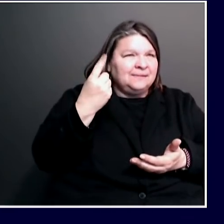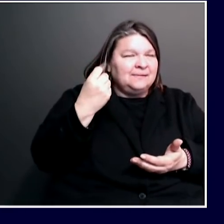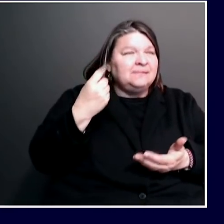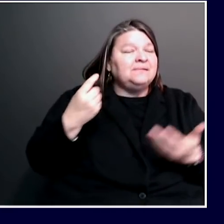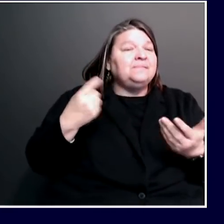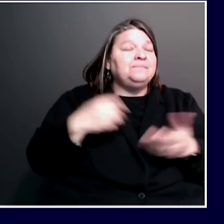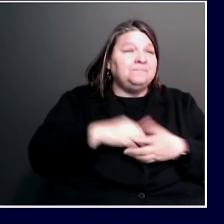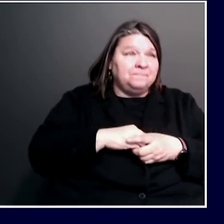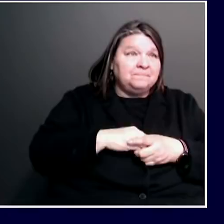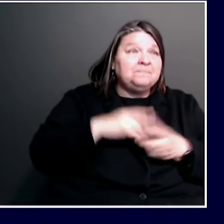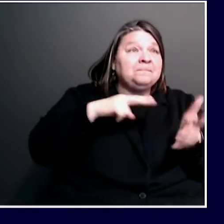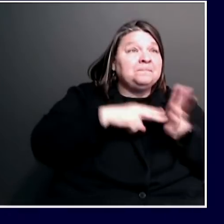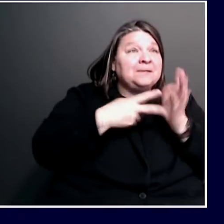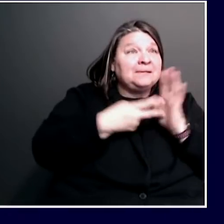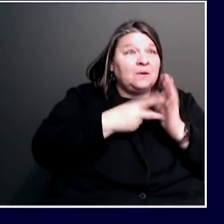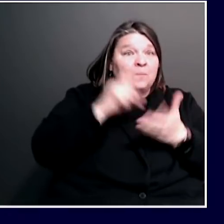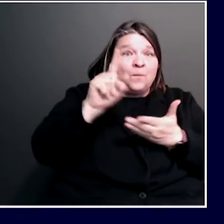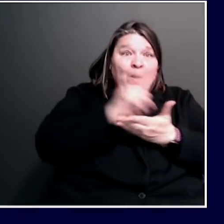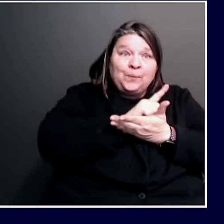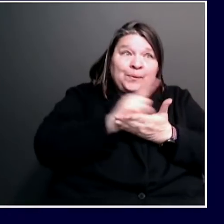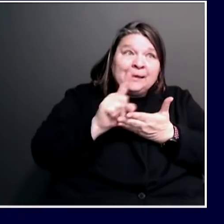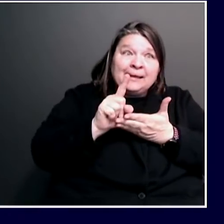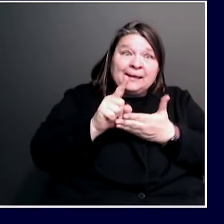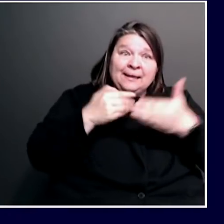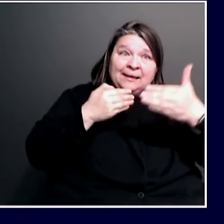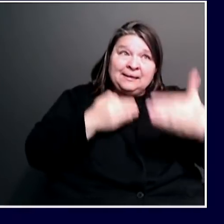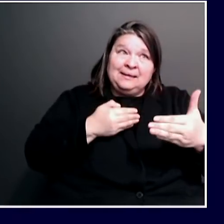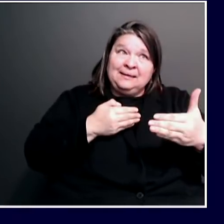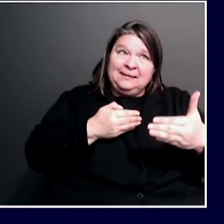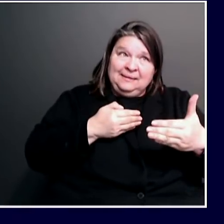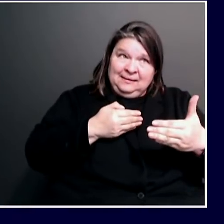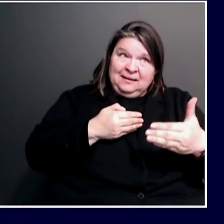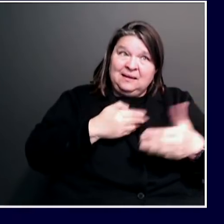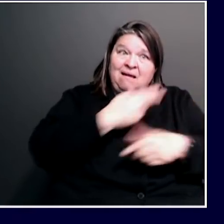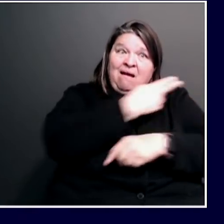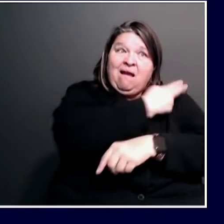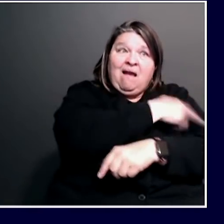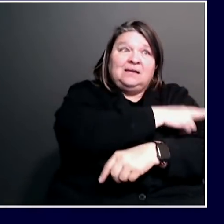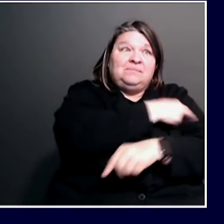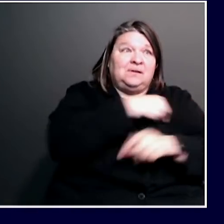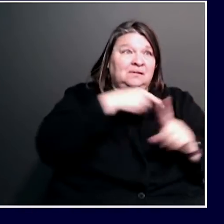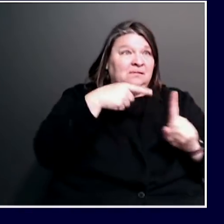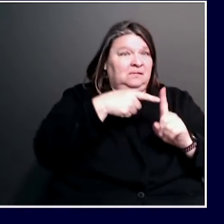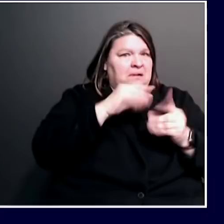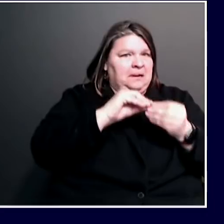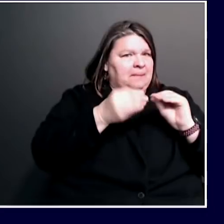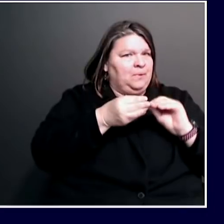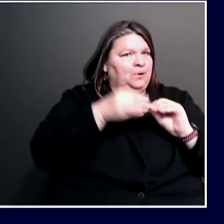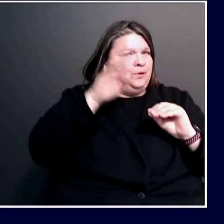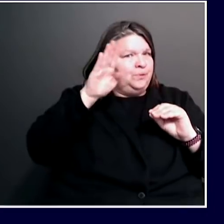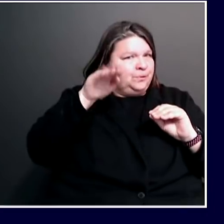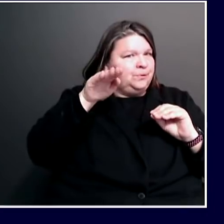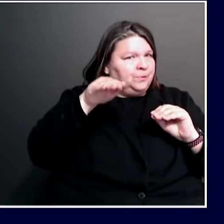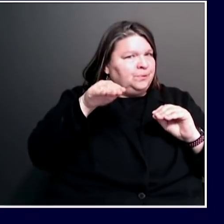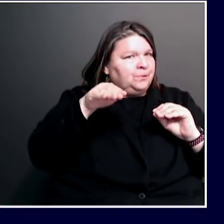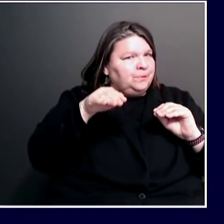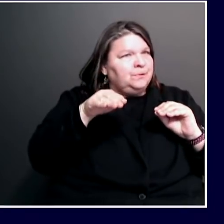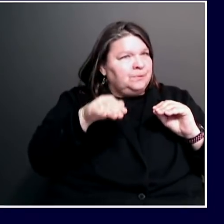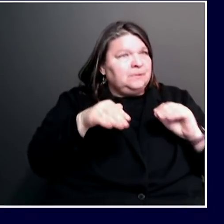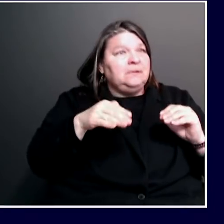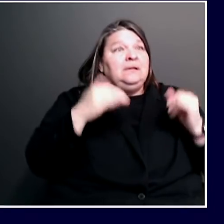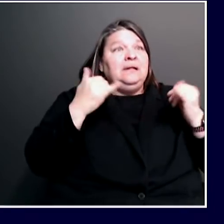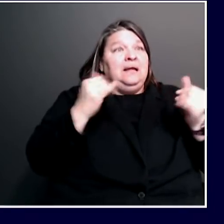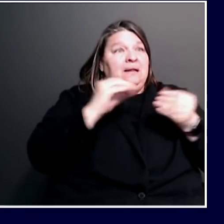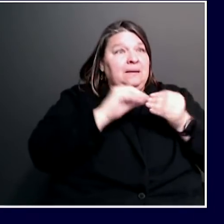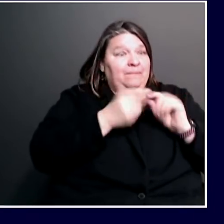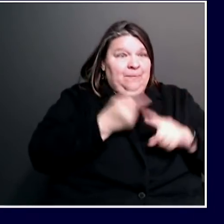the course of one incubation period, hospitalizations have come down by 67 fewer people than just 2 weeks ago. If